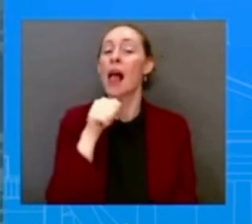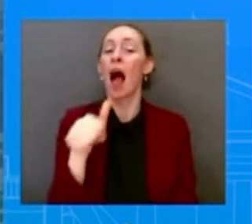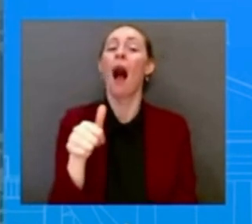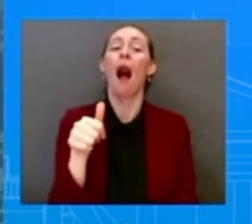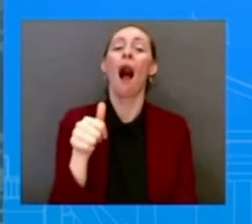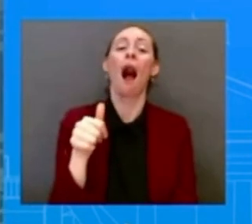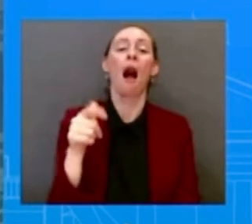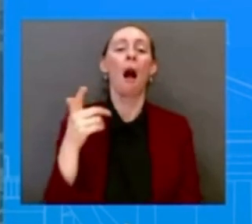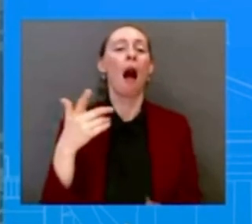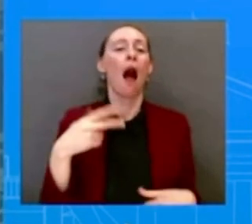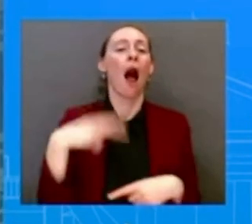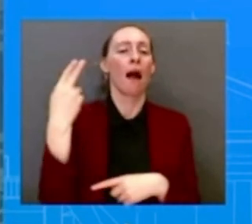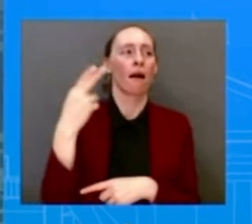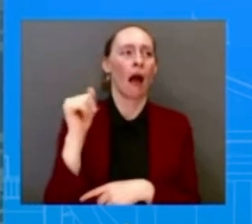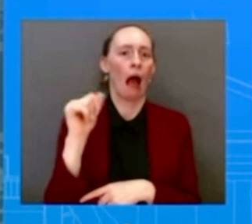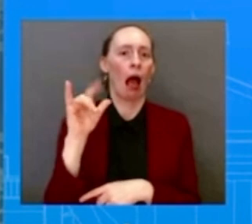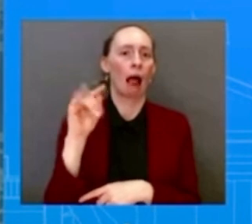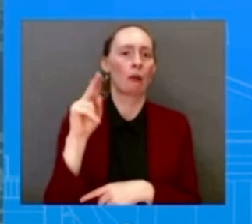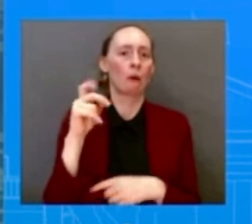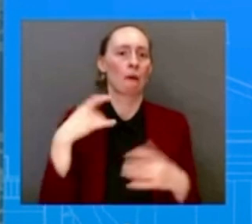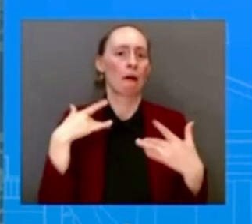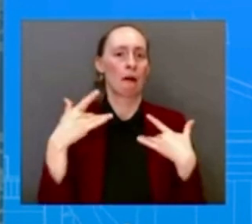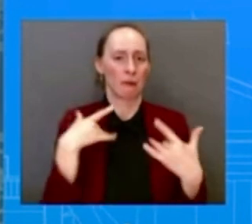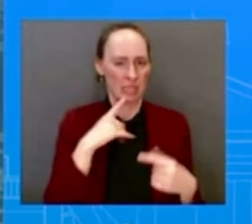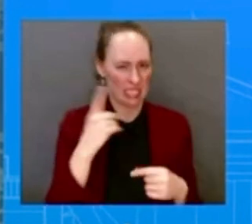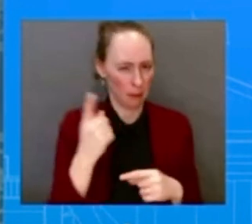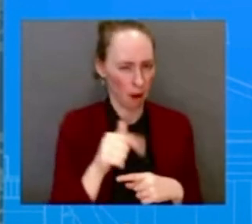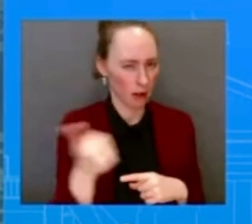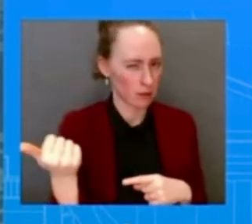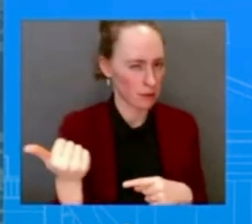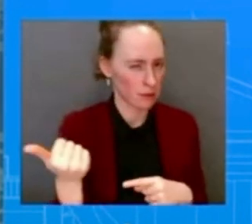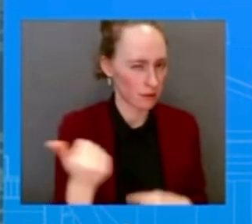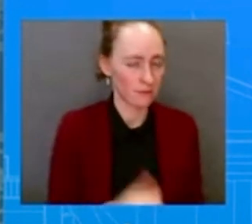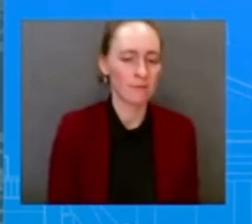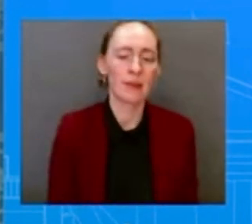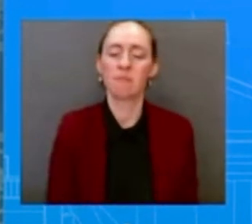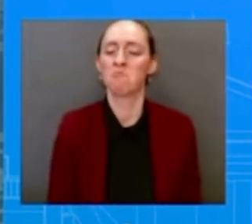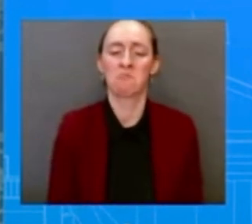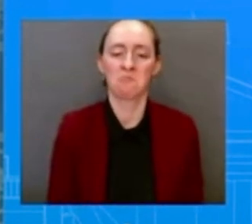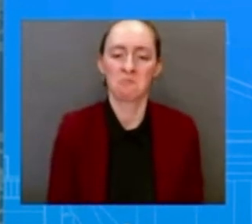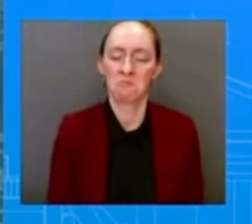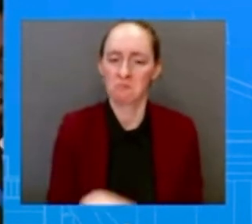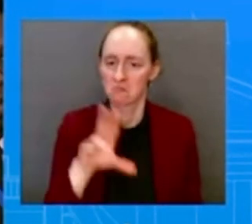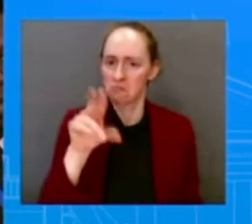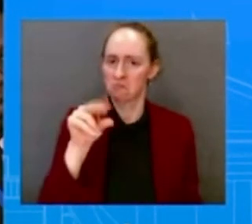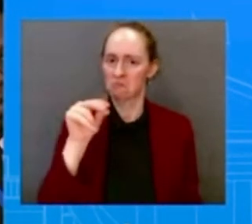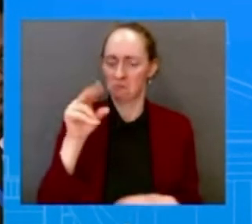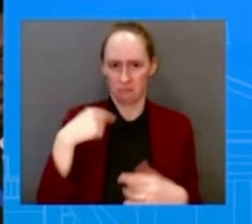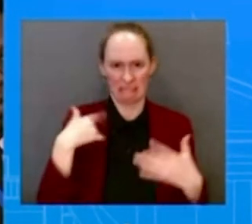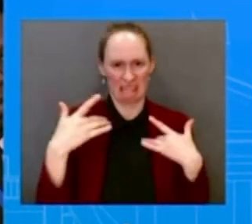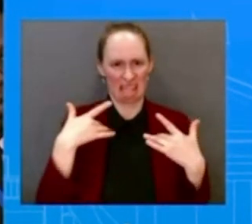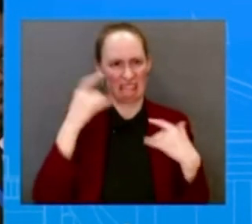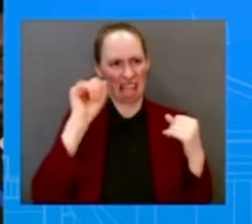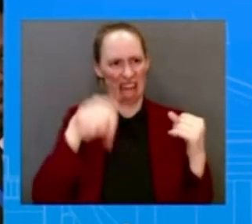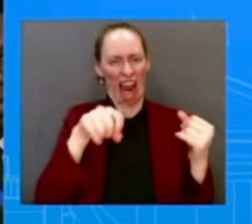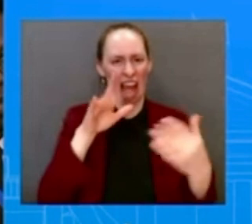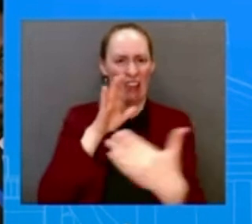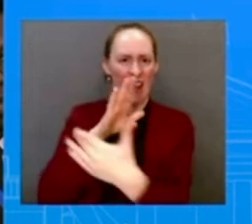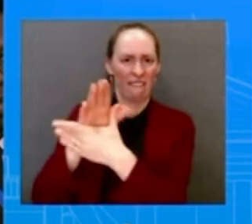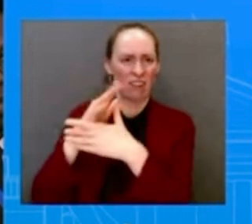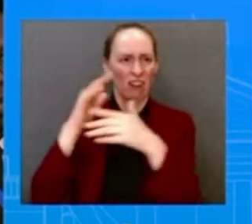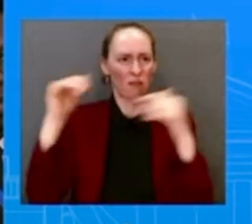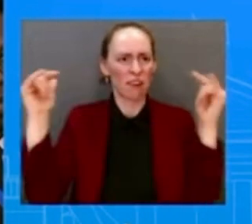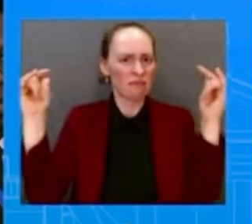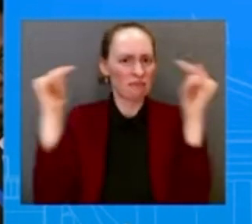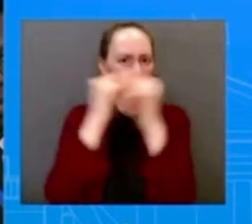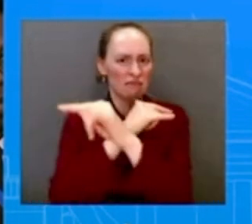The predominant reason driving the president's decision was the safety of flight issue. No, I understand it was, but there had, I mean, that's a really big area up there. It's not